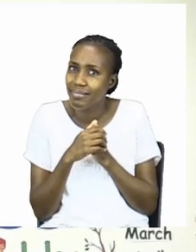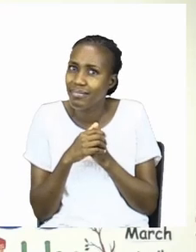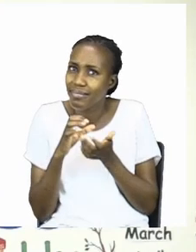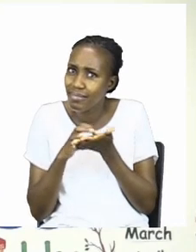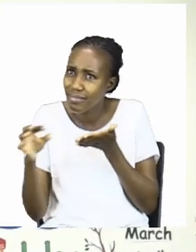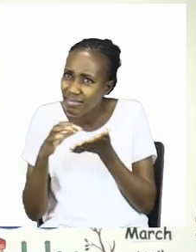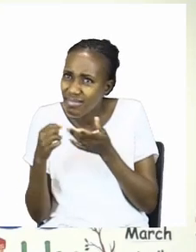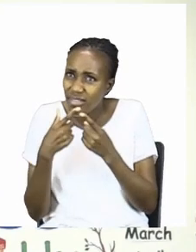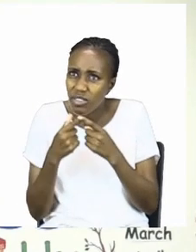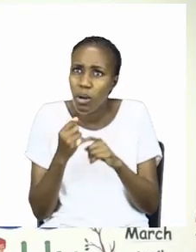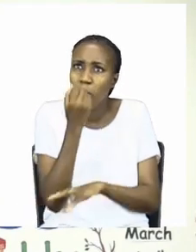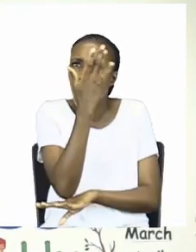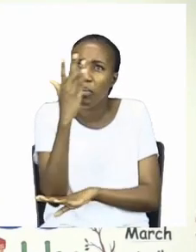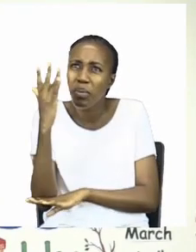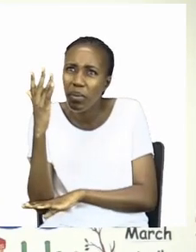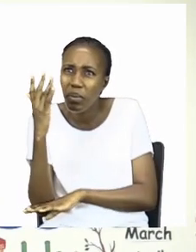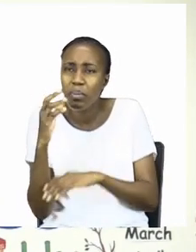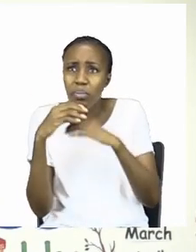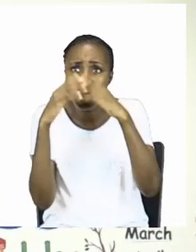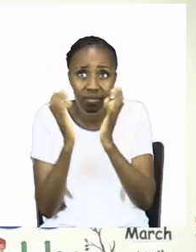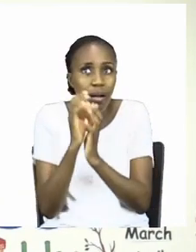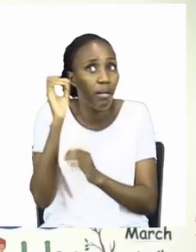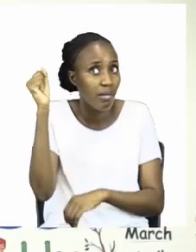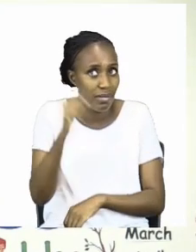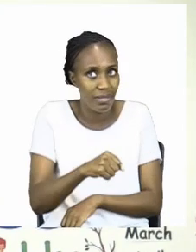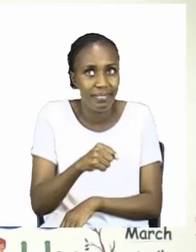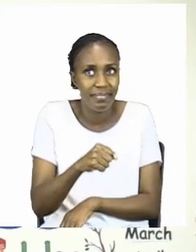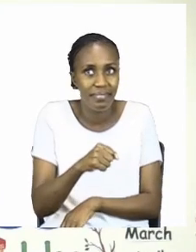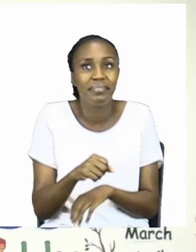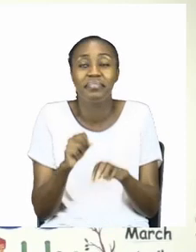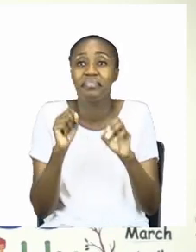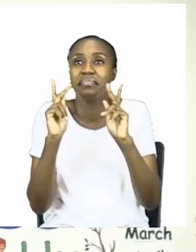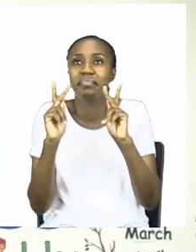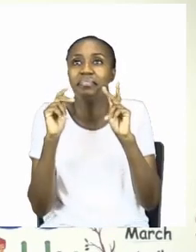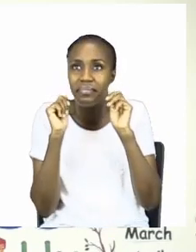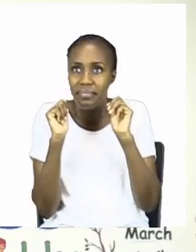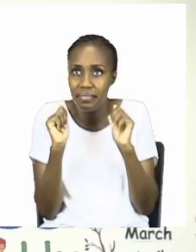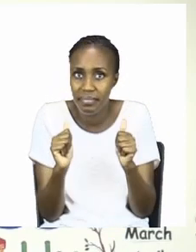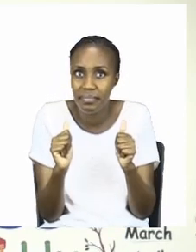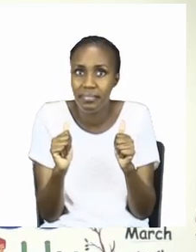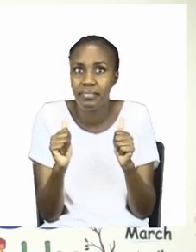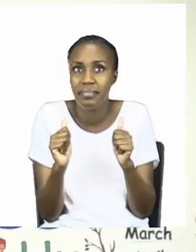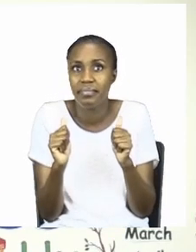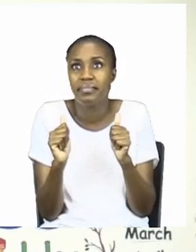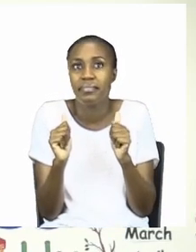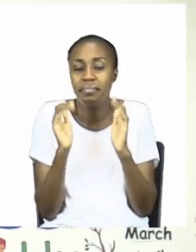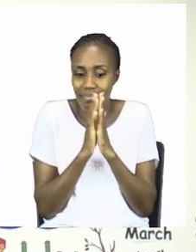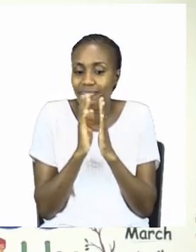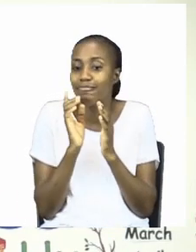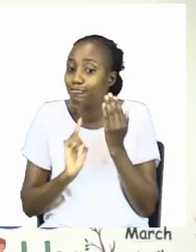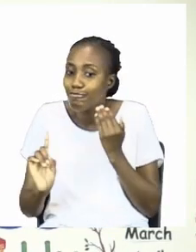of a plant? Of course it is. So boys and girls, you can go out there and find yourself